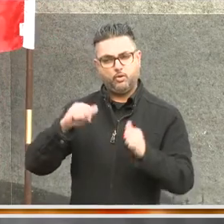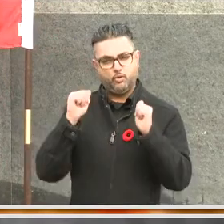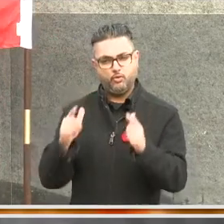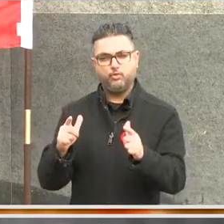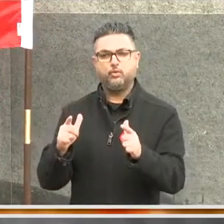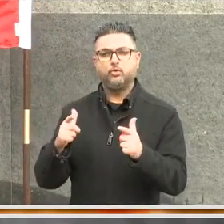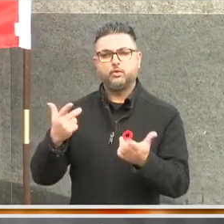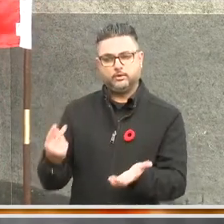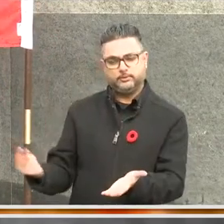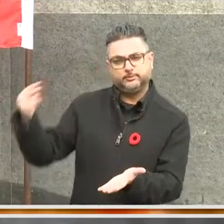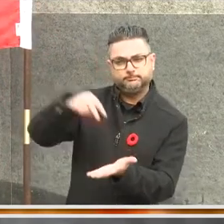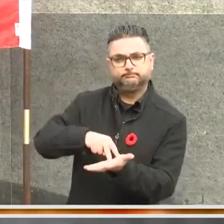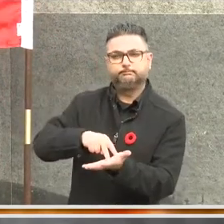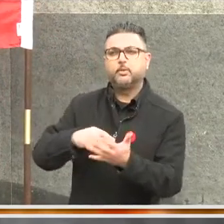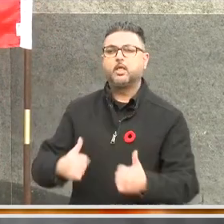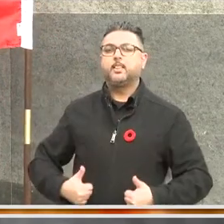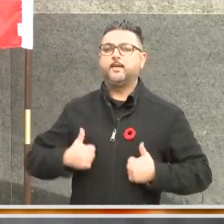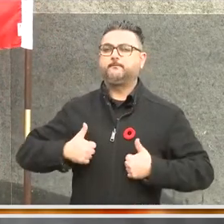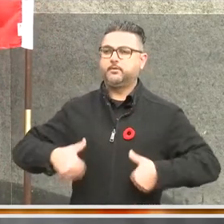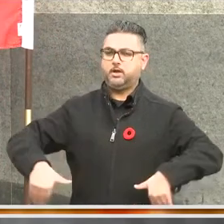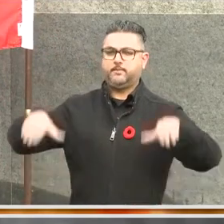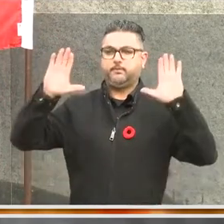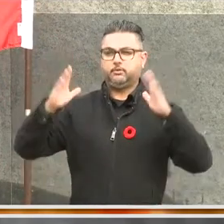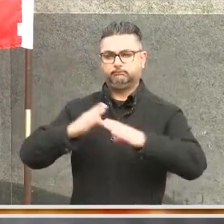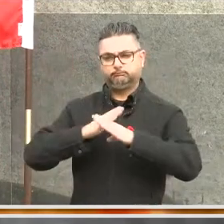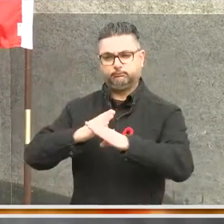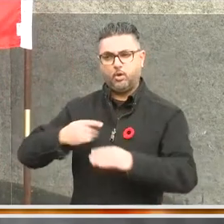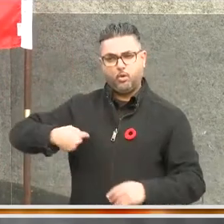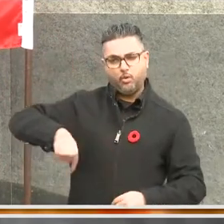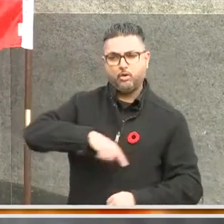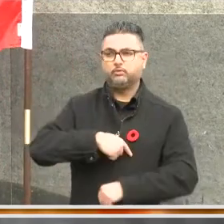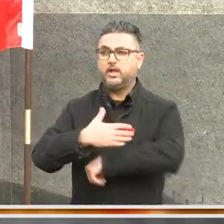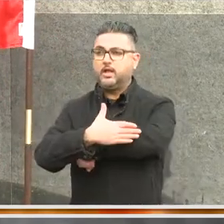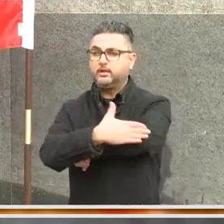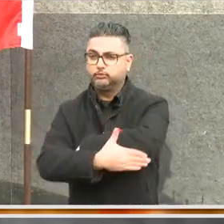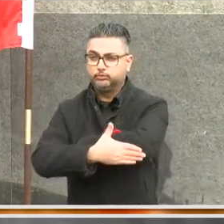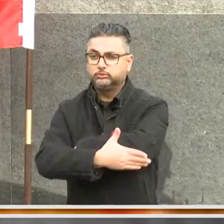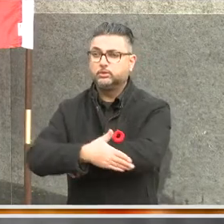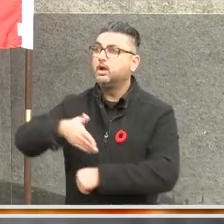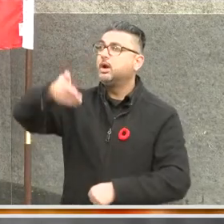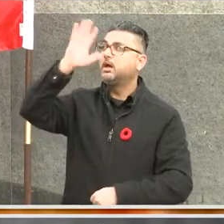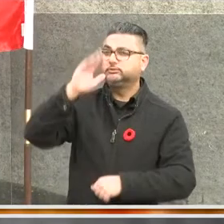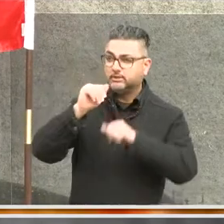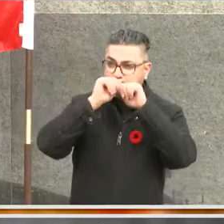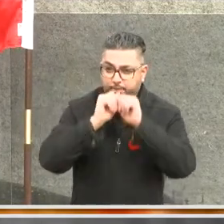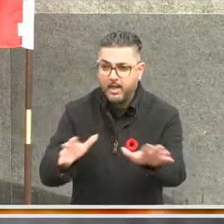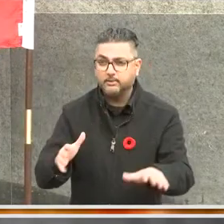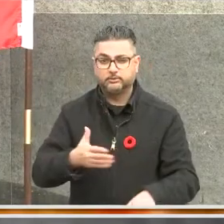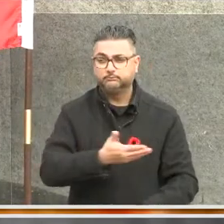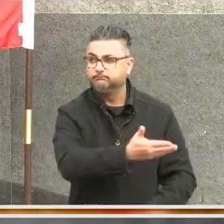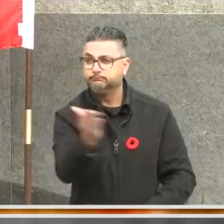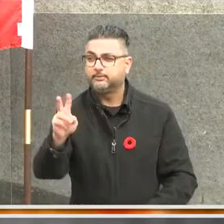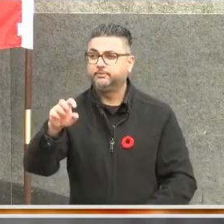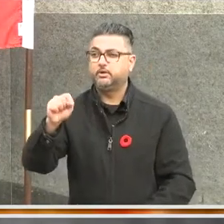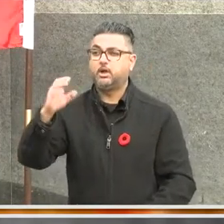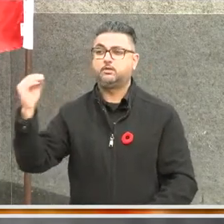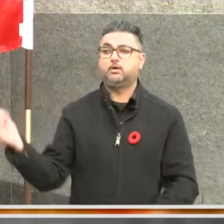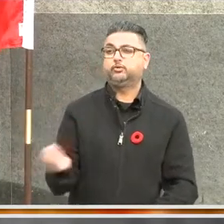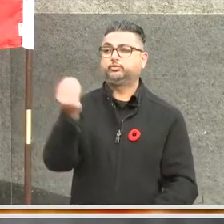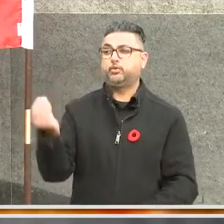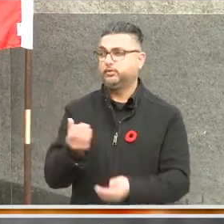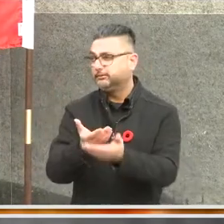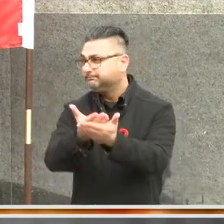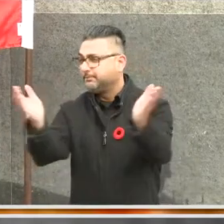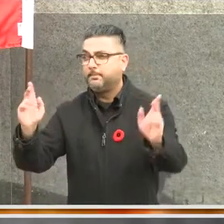we love so dearly. God bless our veterans, and God bless the people of Ontario. Thank